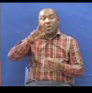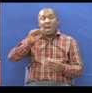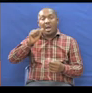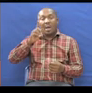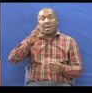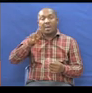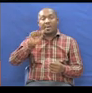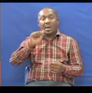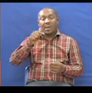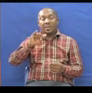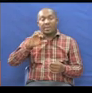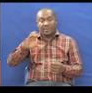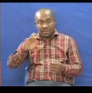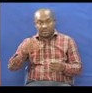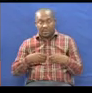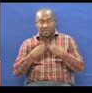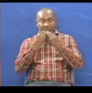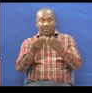that negative